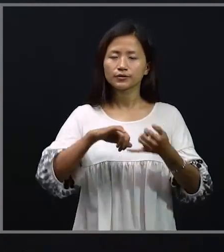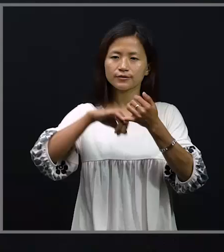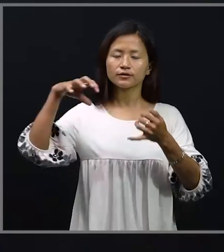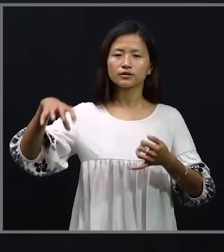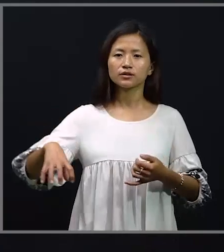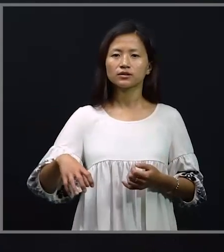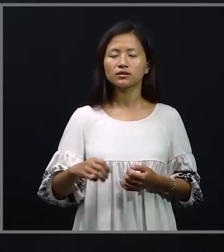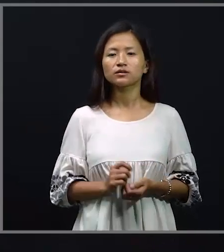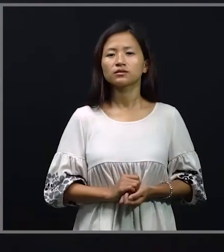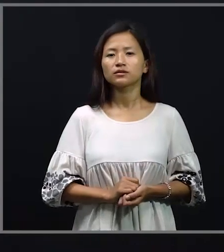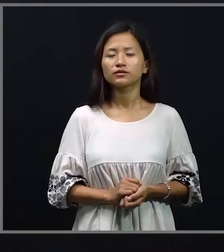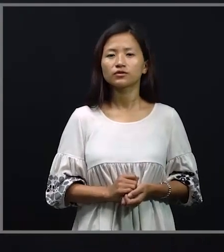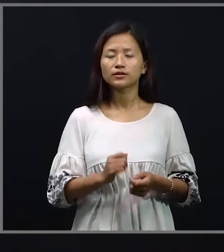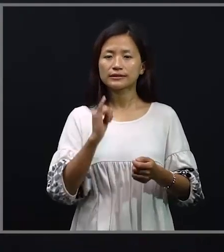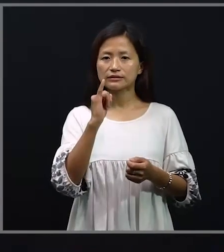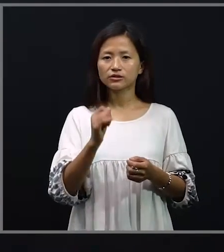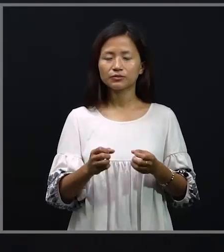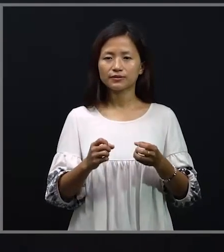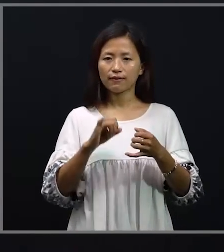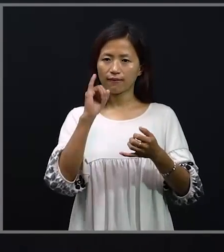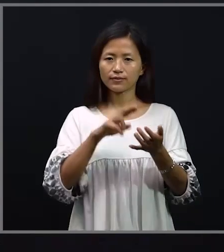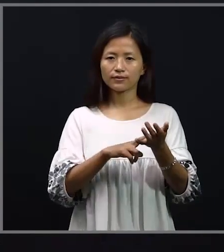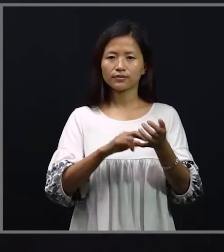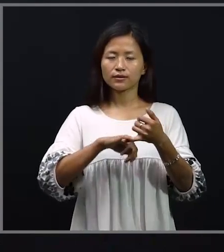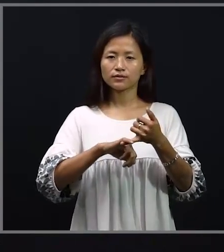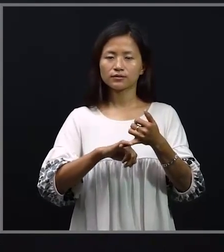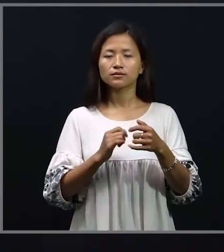for the instrument